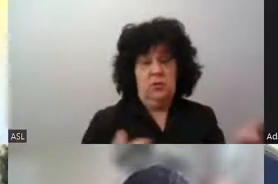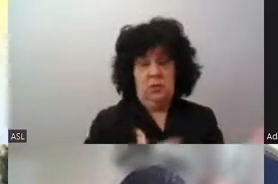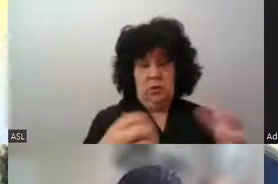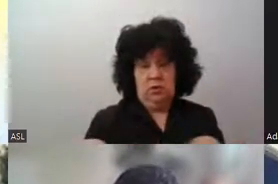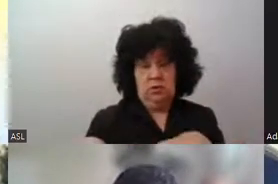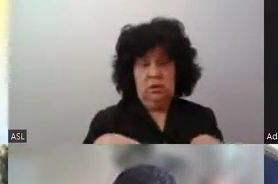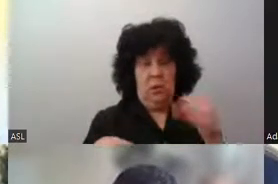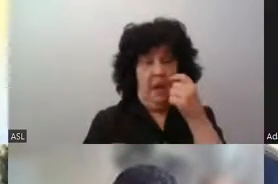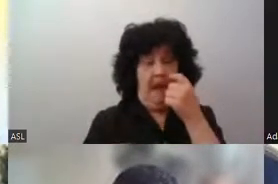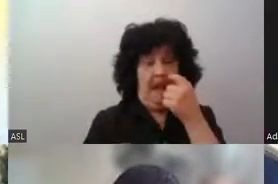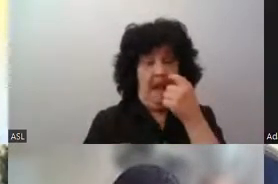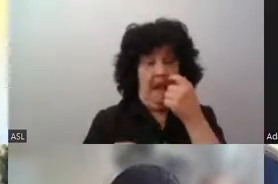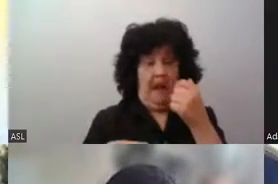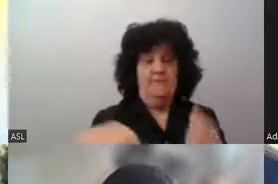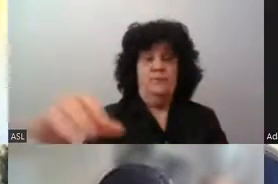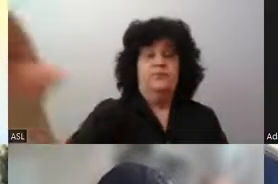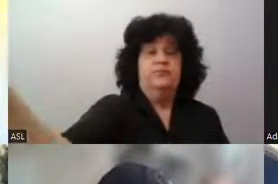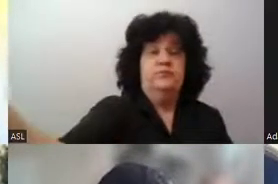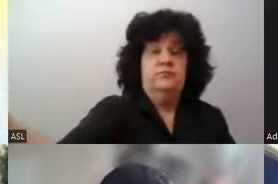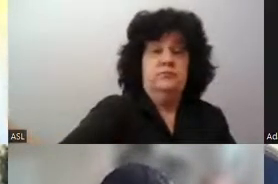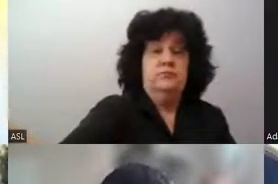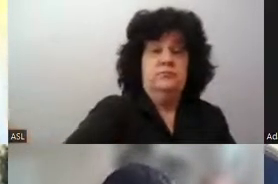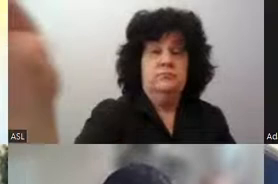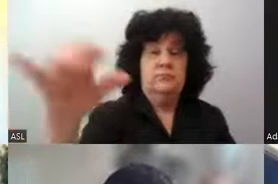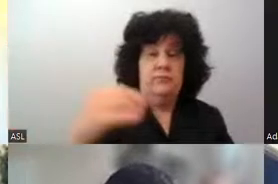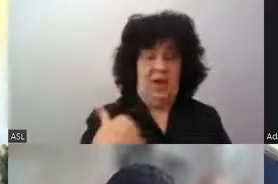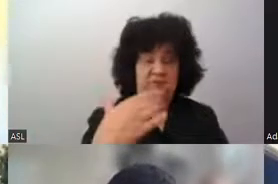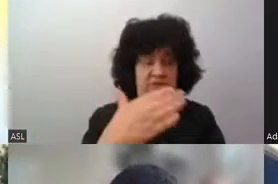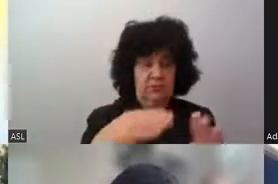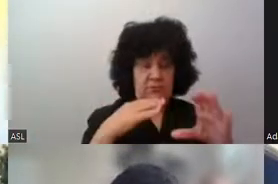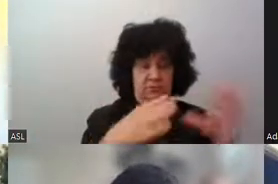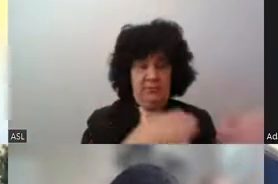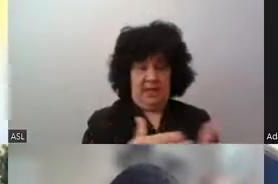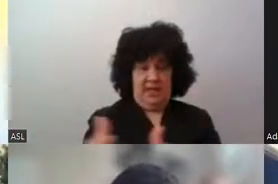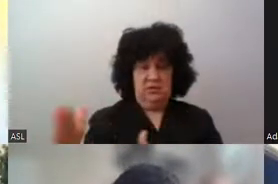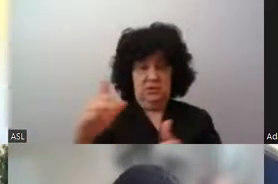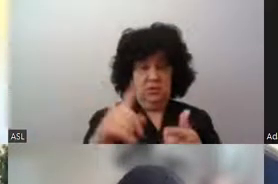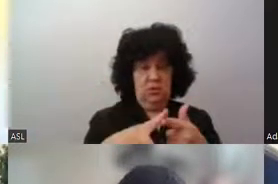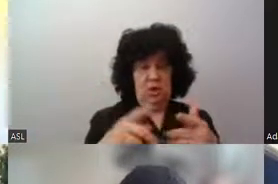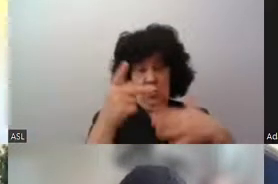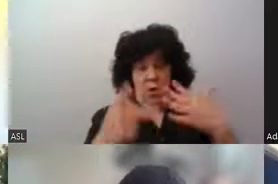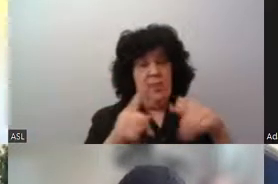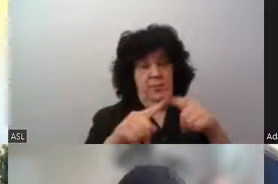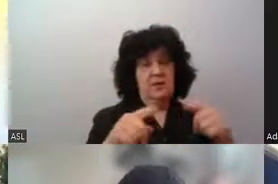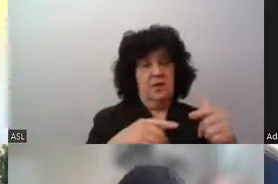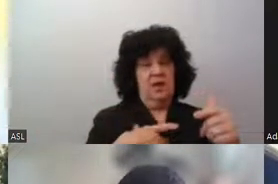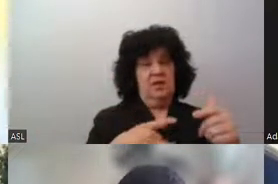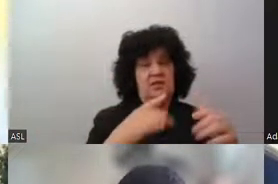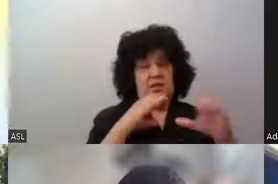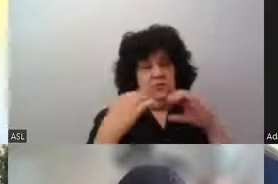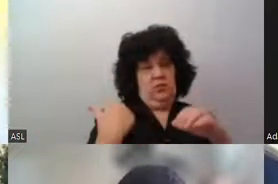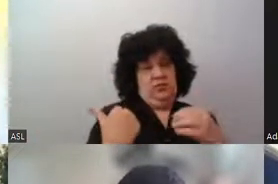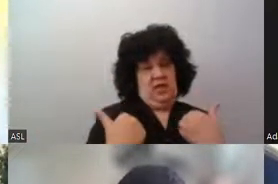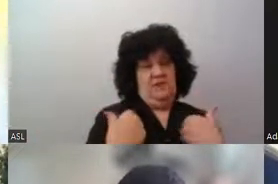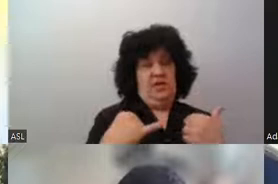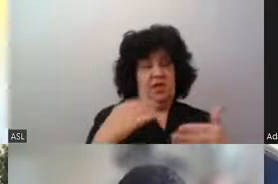There was a plan to do some prioritization, but we'd really rather have the conversation we just had, really. And I share with you